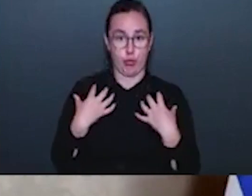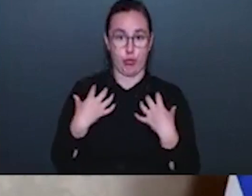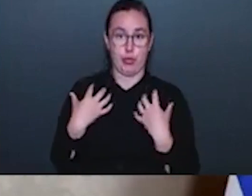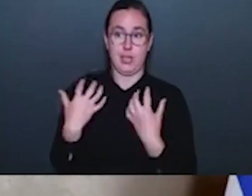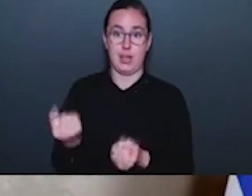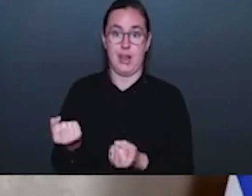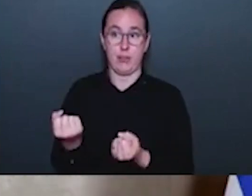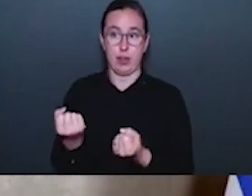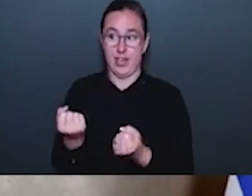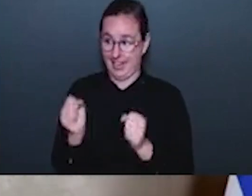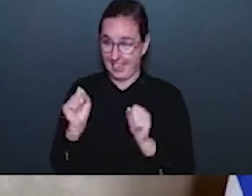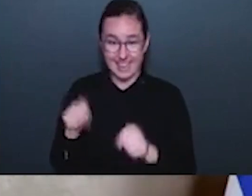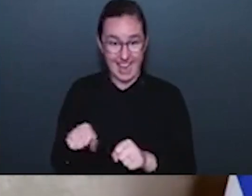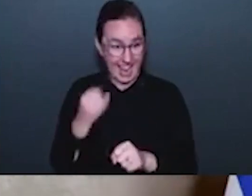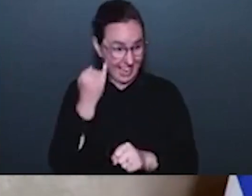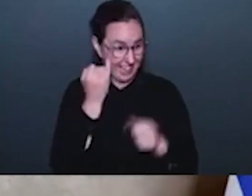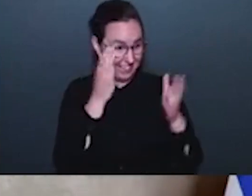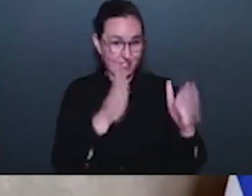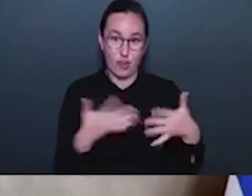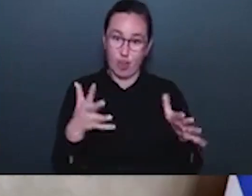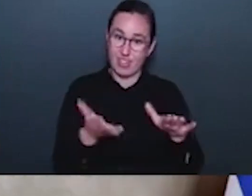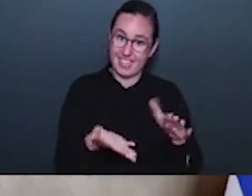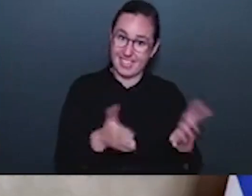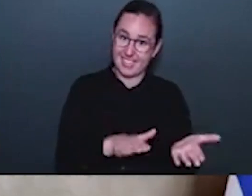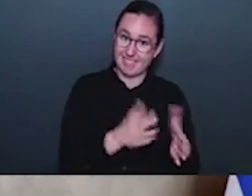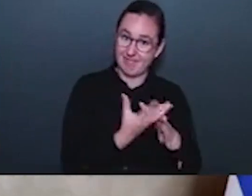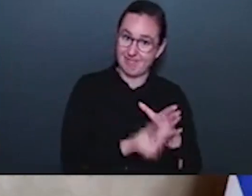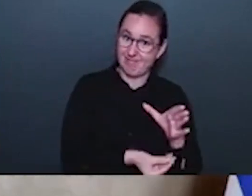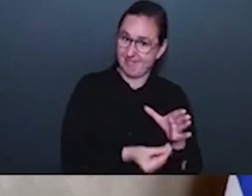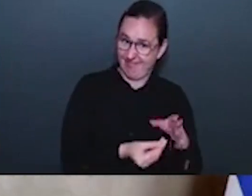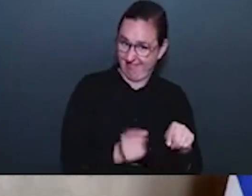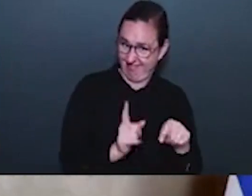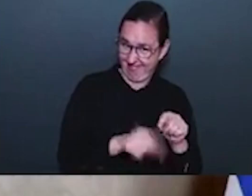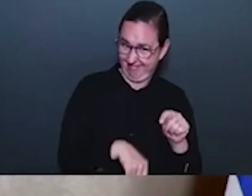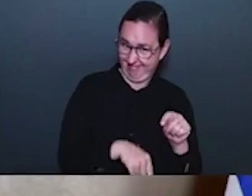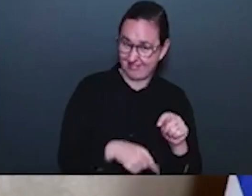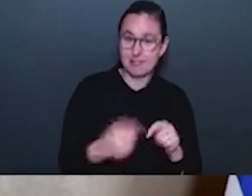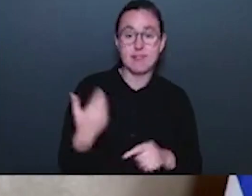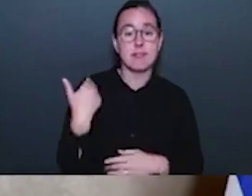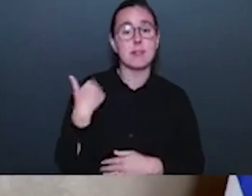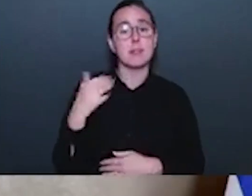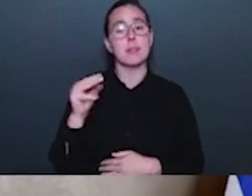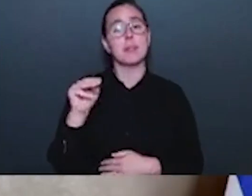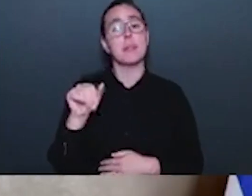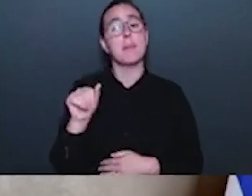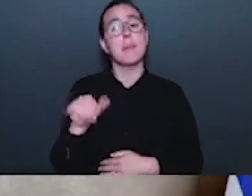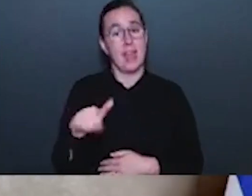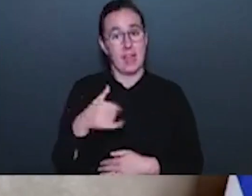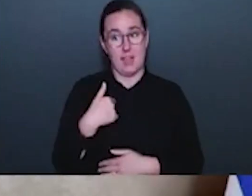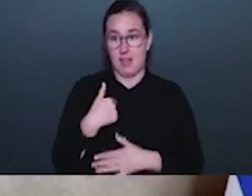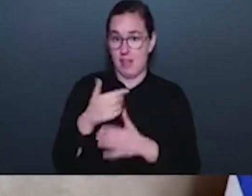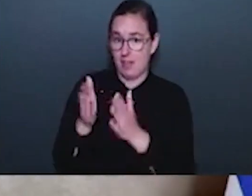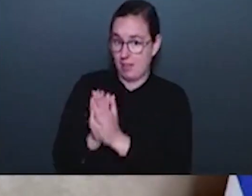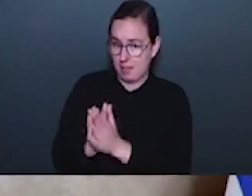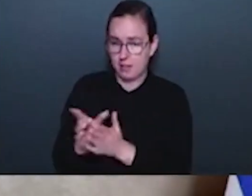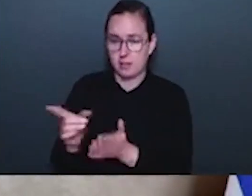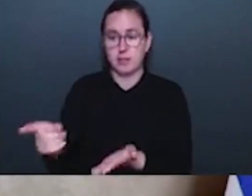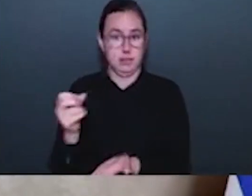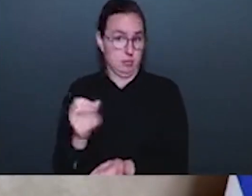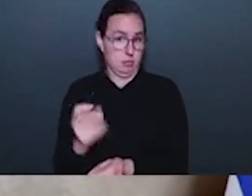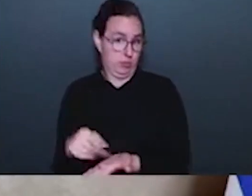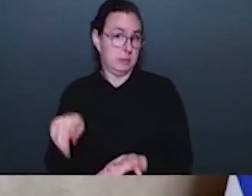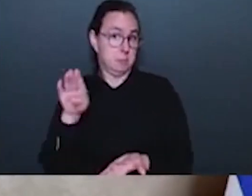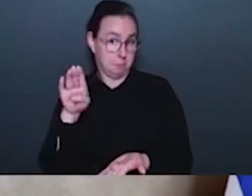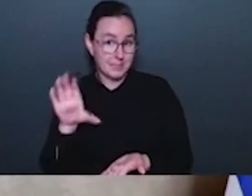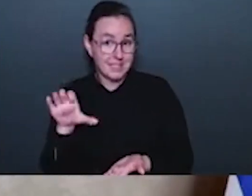British Columbia so that adults 18 years and over in the province found in the personal possession of up